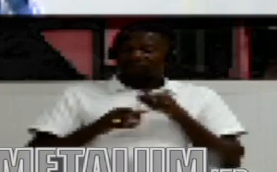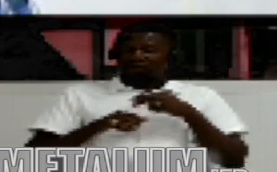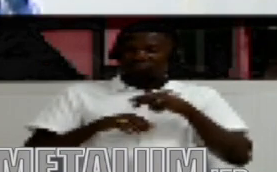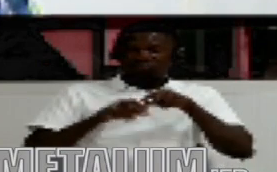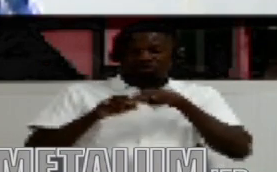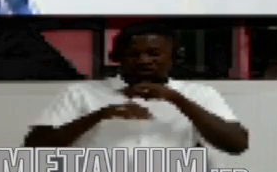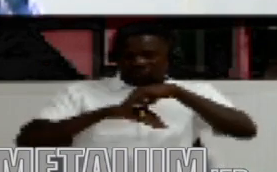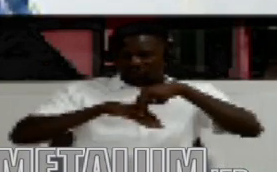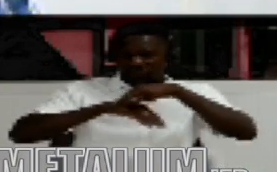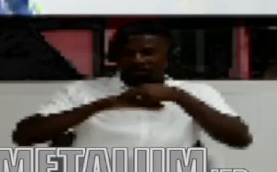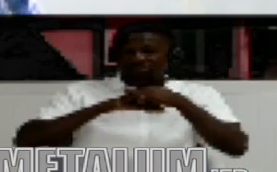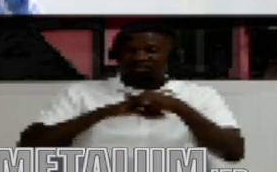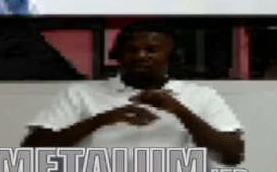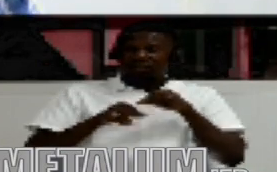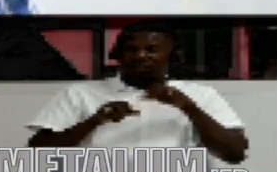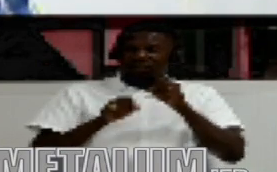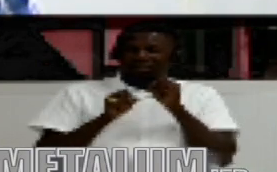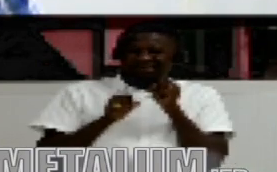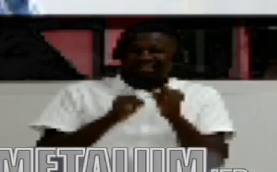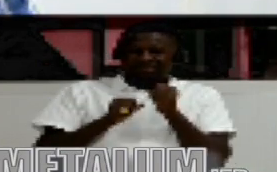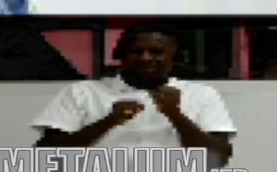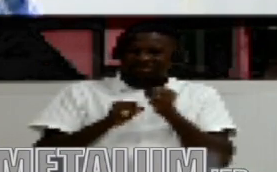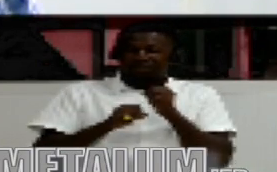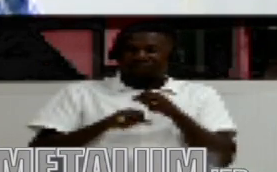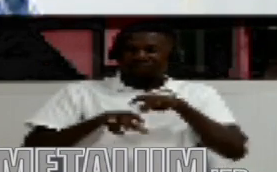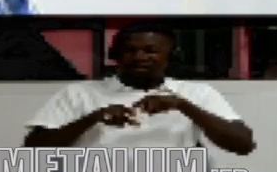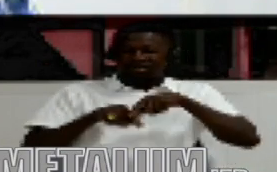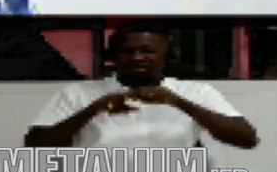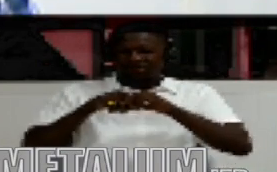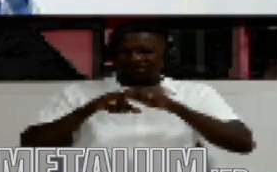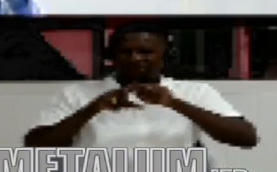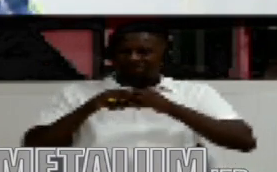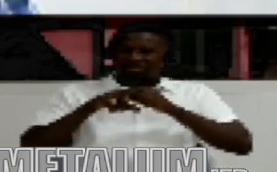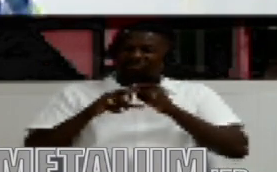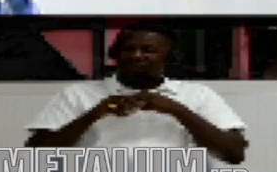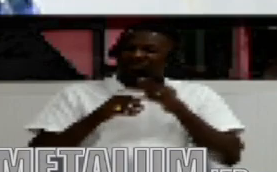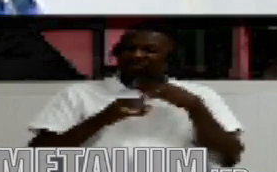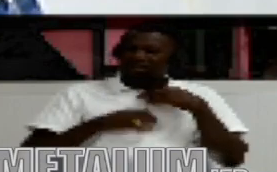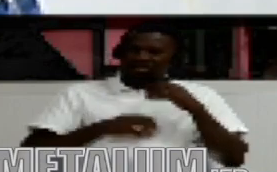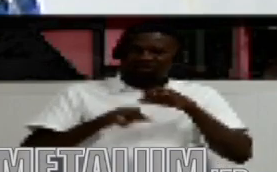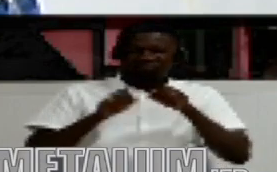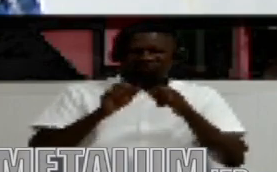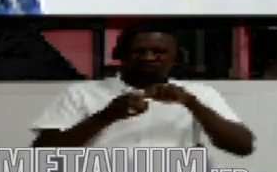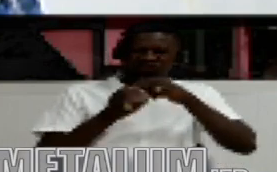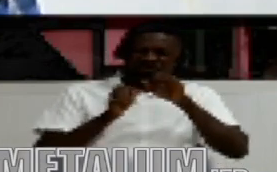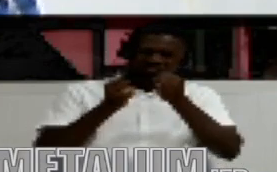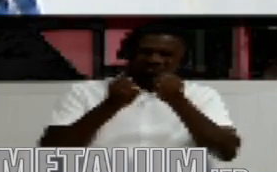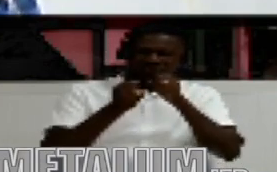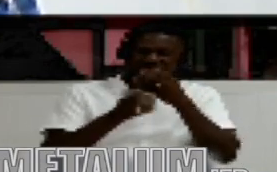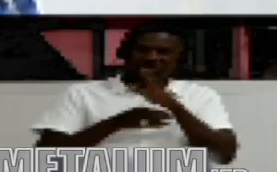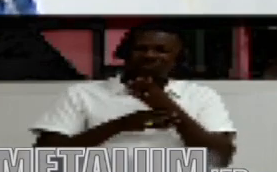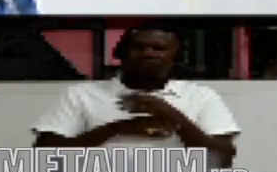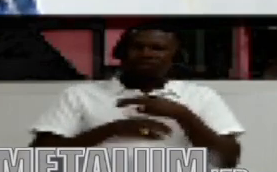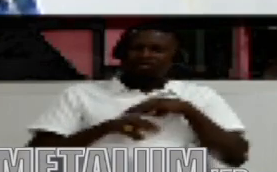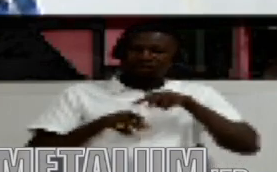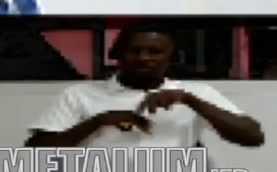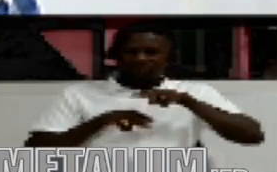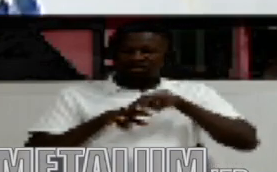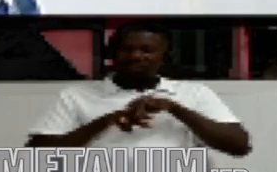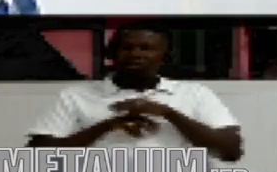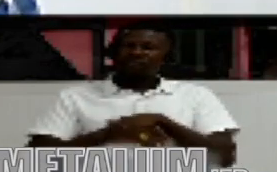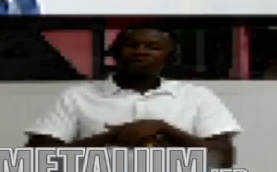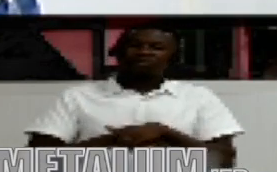cellulose, stiff knees and equine deformity of the feet. This was a list of the injuries.